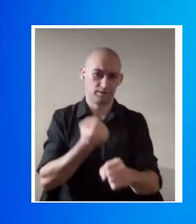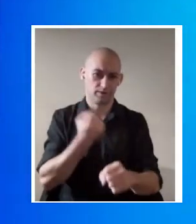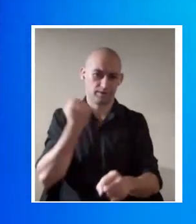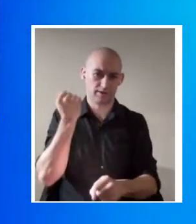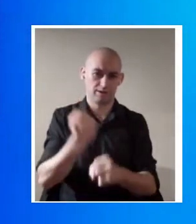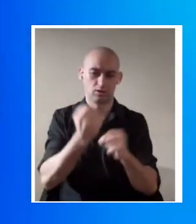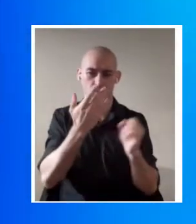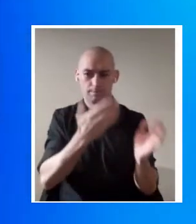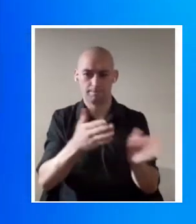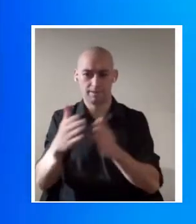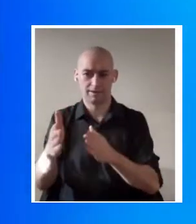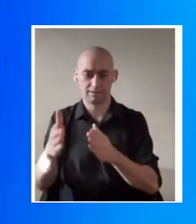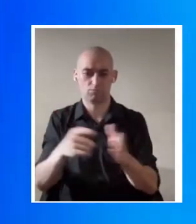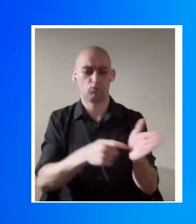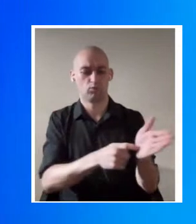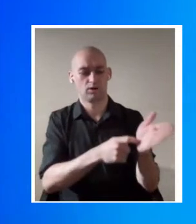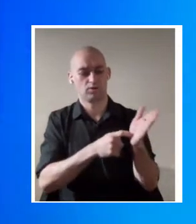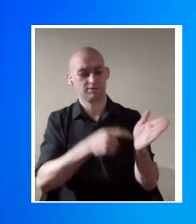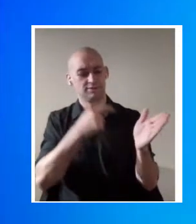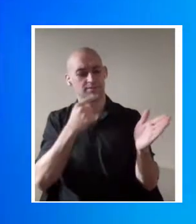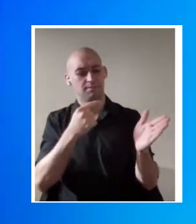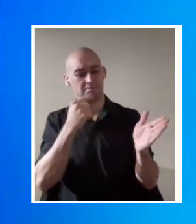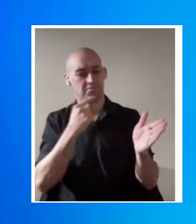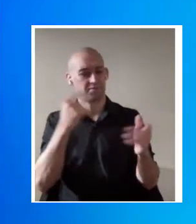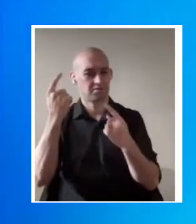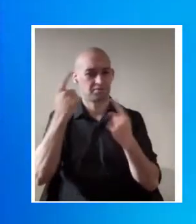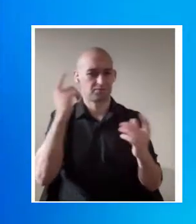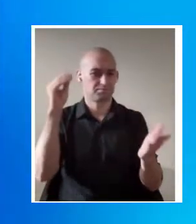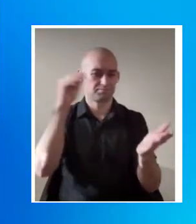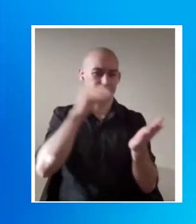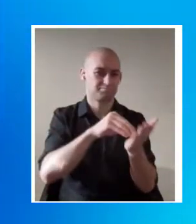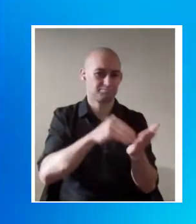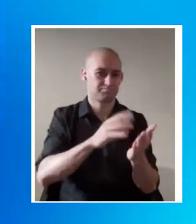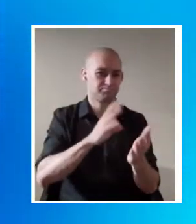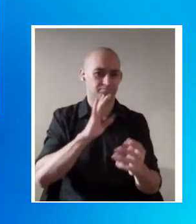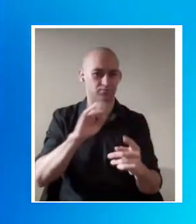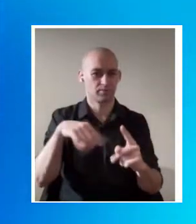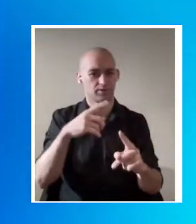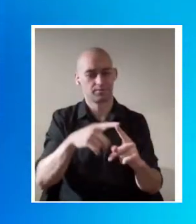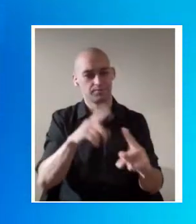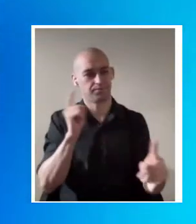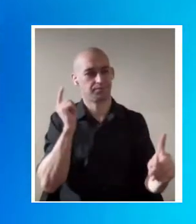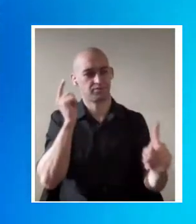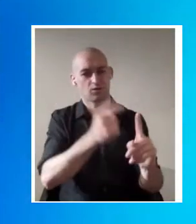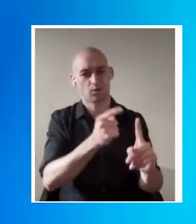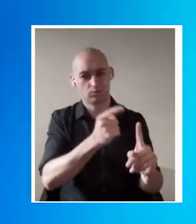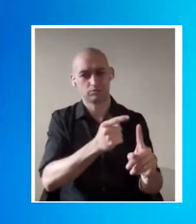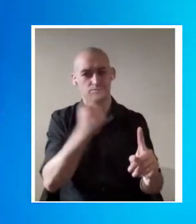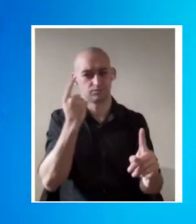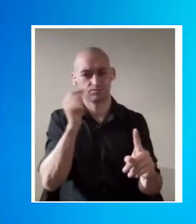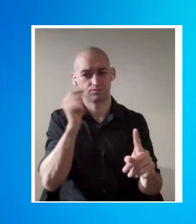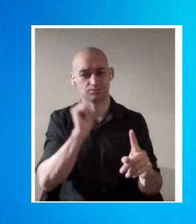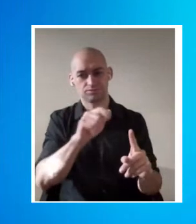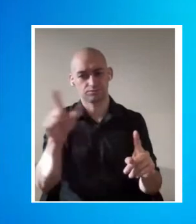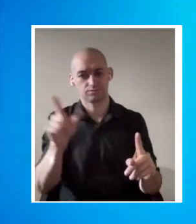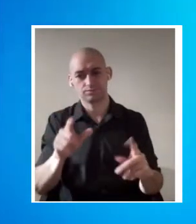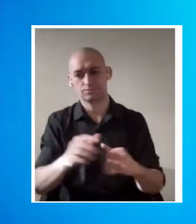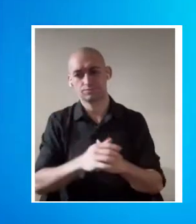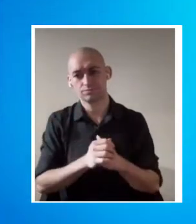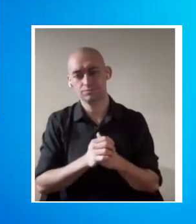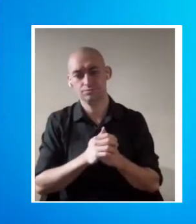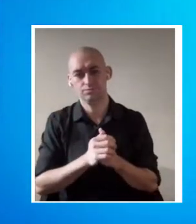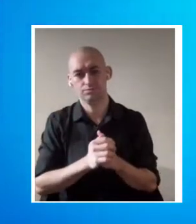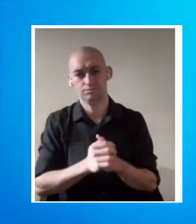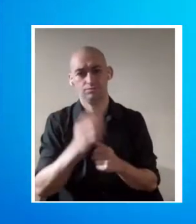requires public input to identify housing and community development priorities for the 3 grant funds. The annual